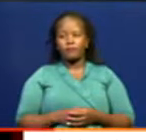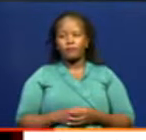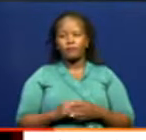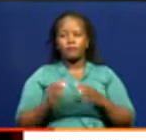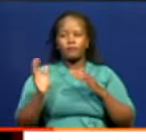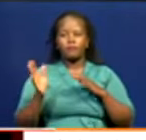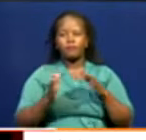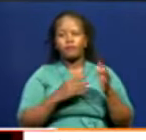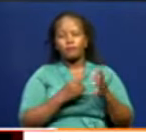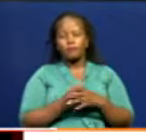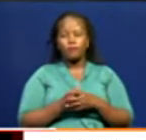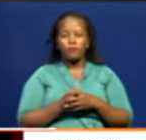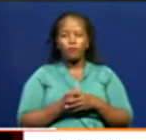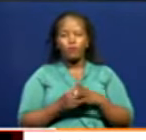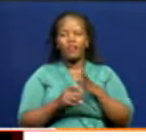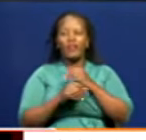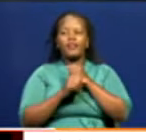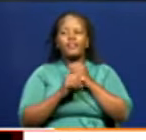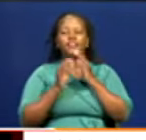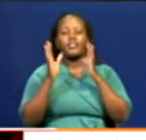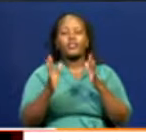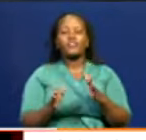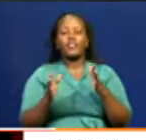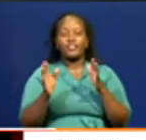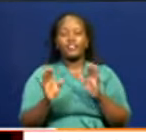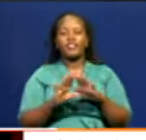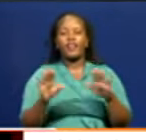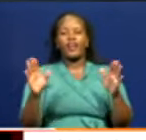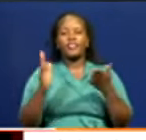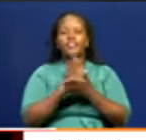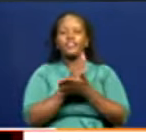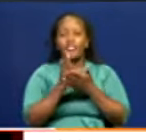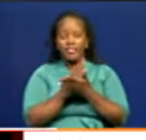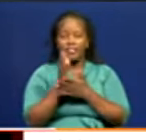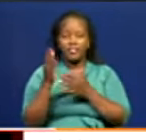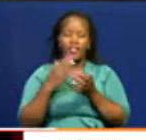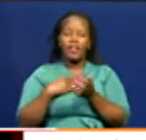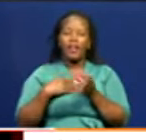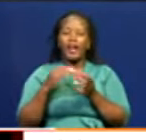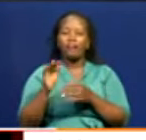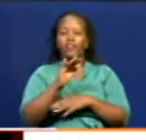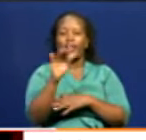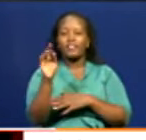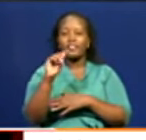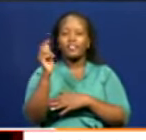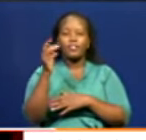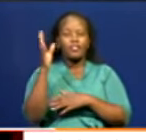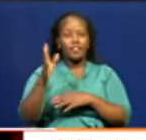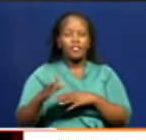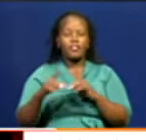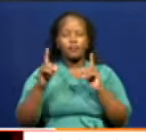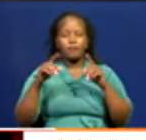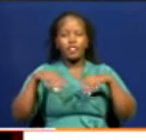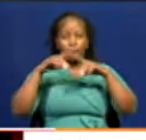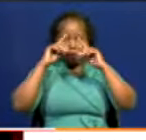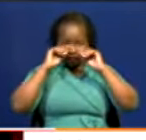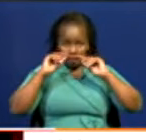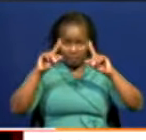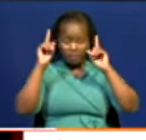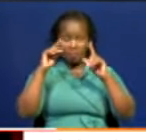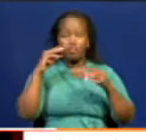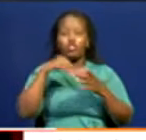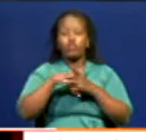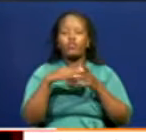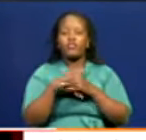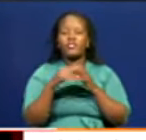In other news, stakeholders in the real estate sector are cautioning Kenyans to be extra keen in seeking to invest in parcels of land